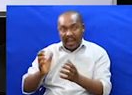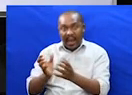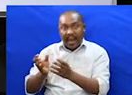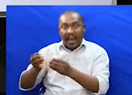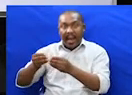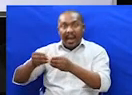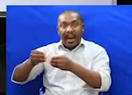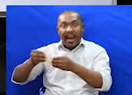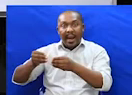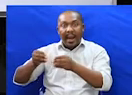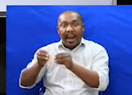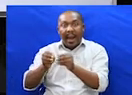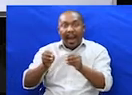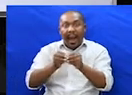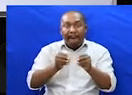are made up